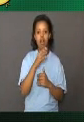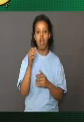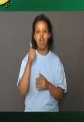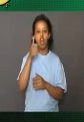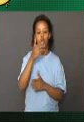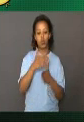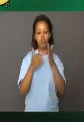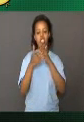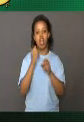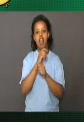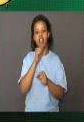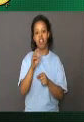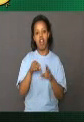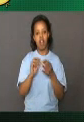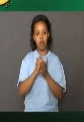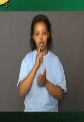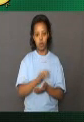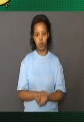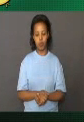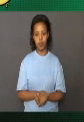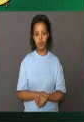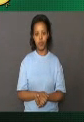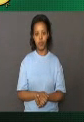make up DNA.